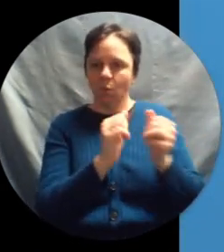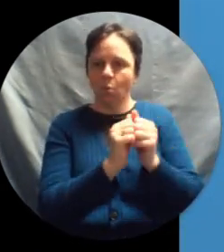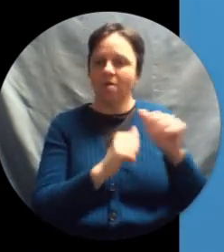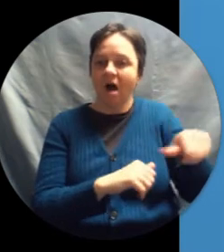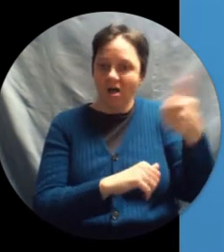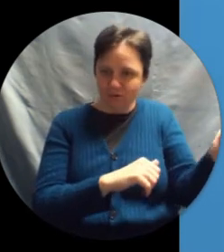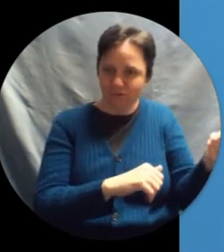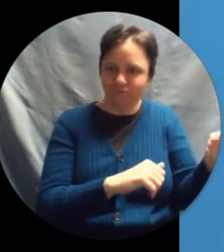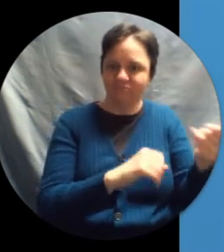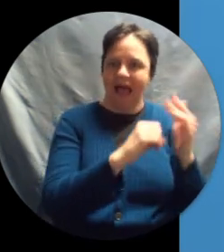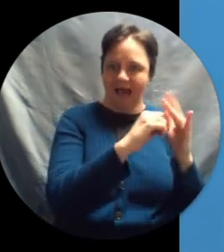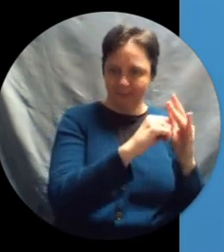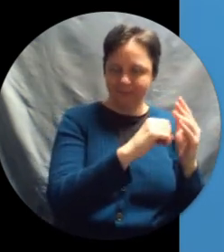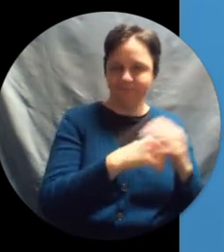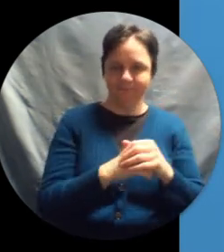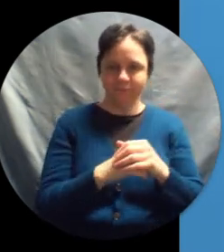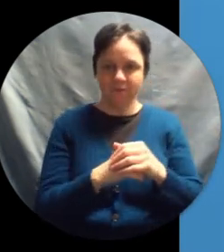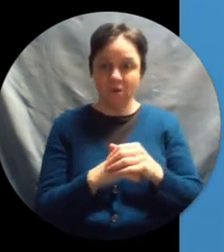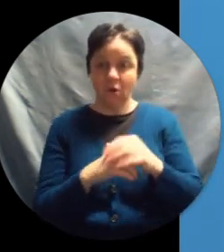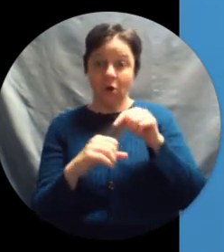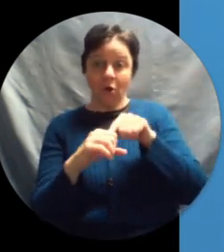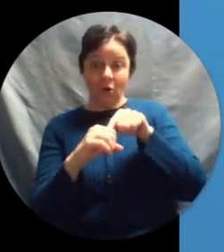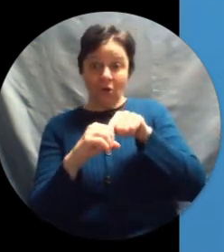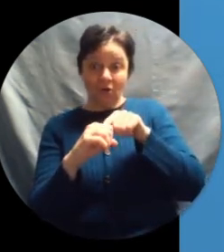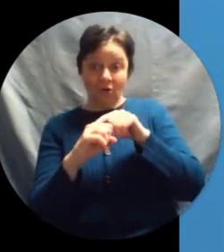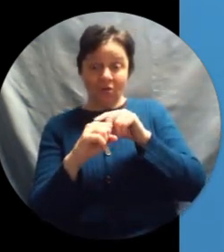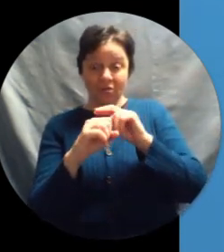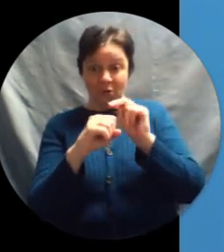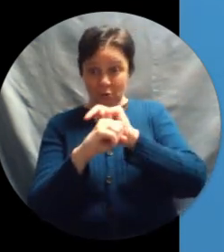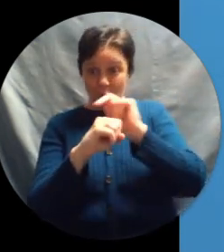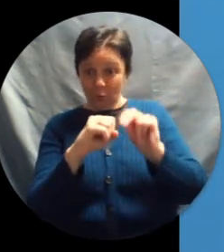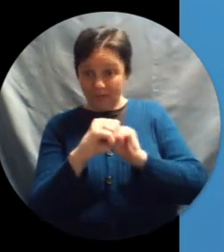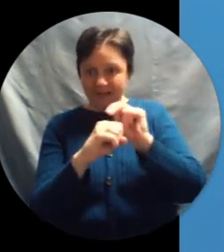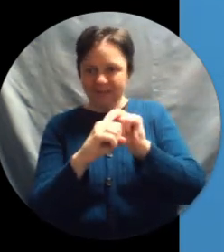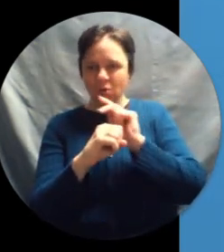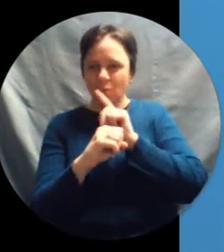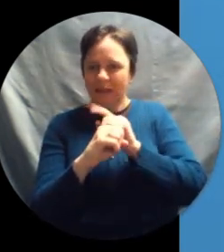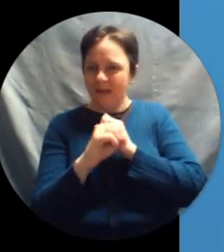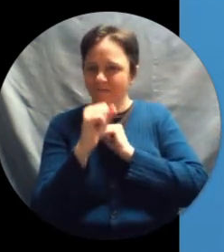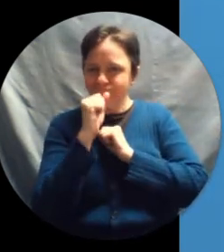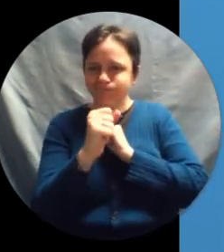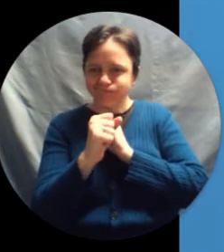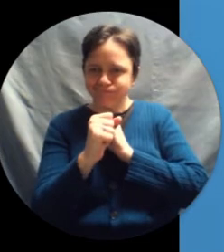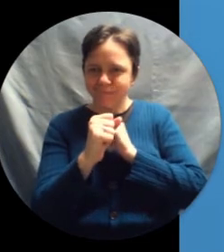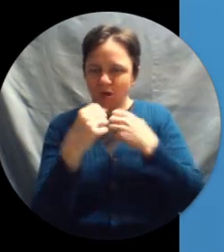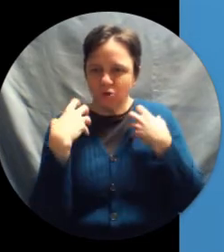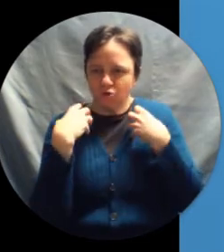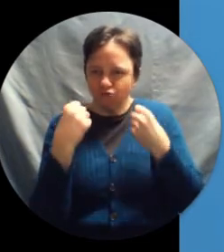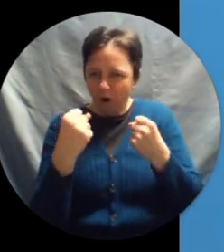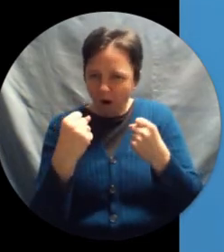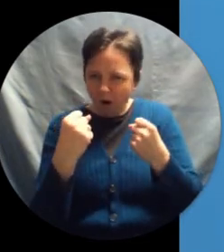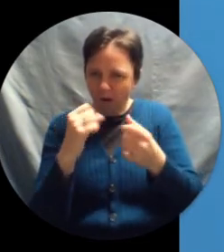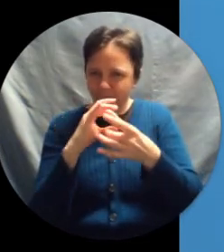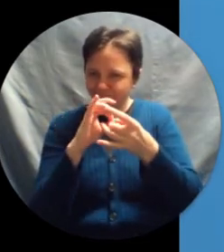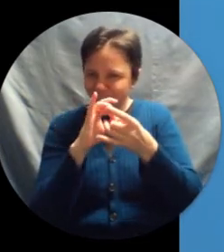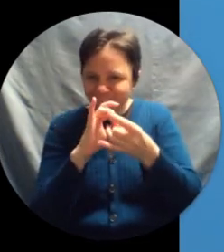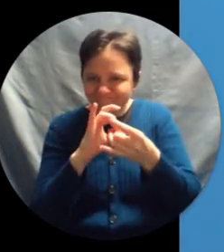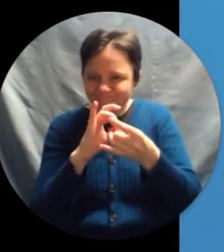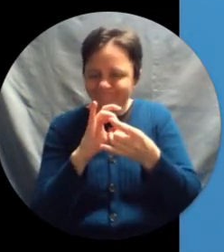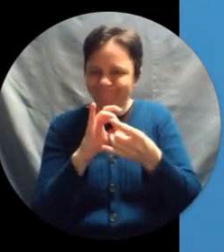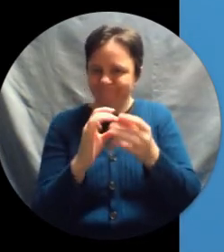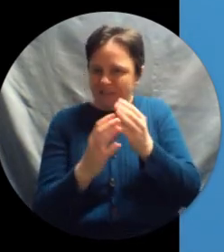very tightly held together. There is a nuclear force that holds that nucleus together,